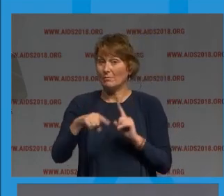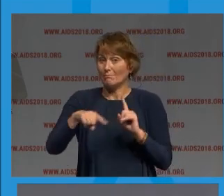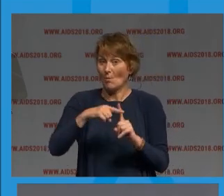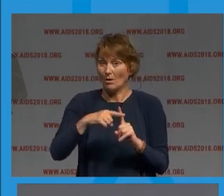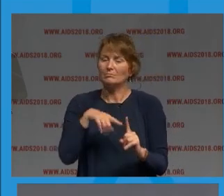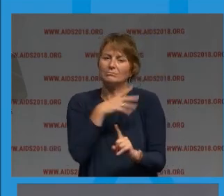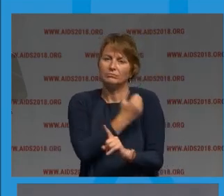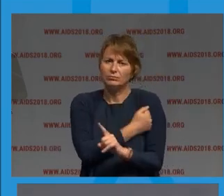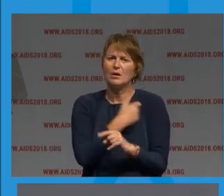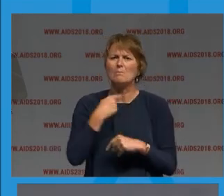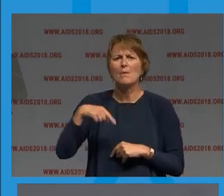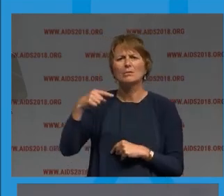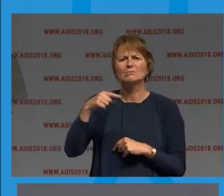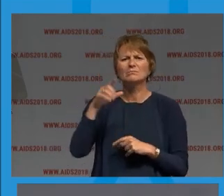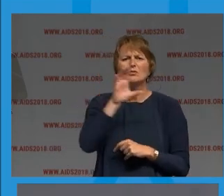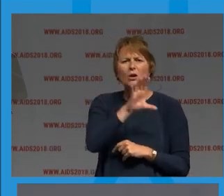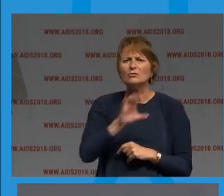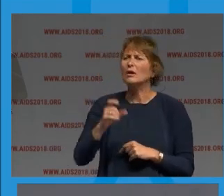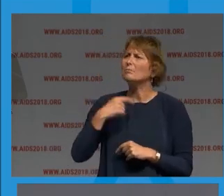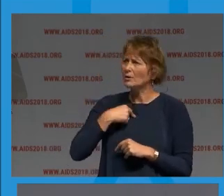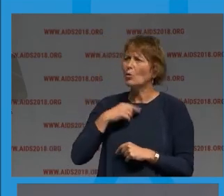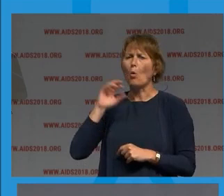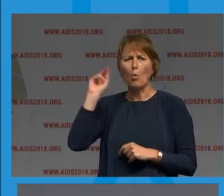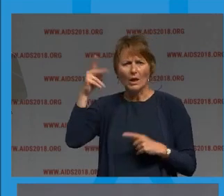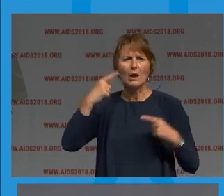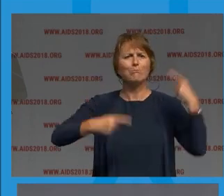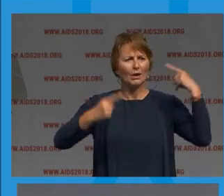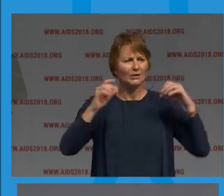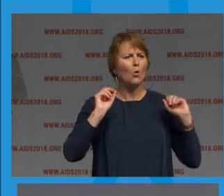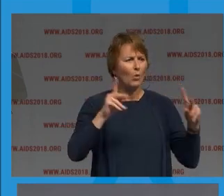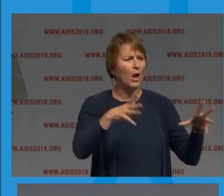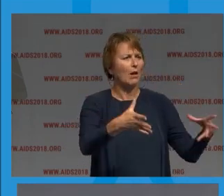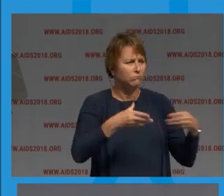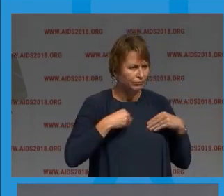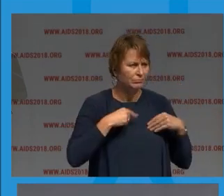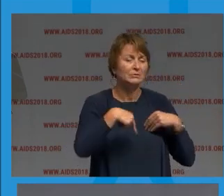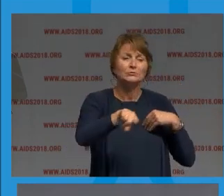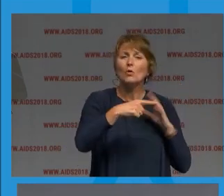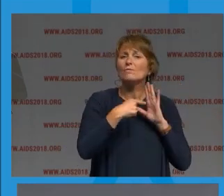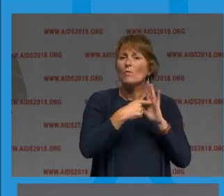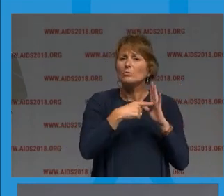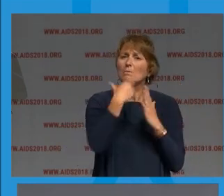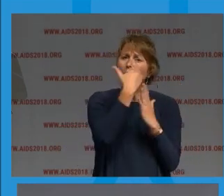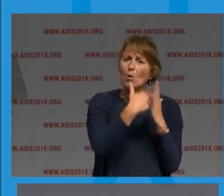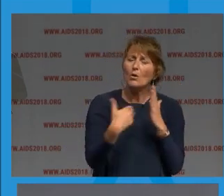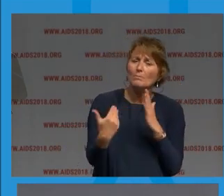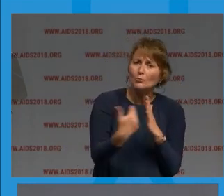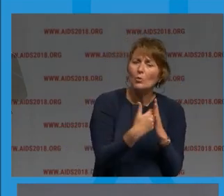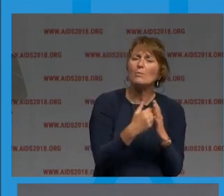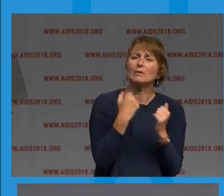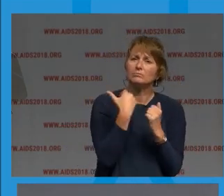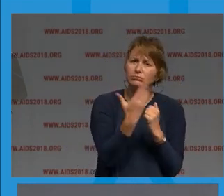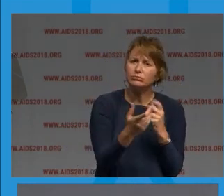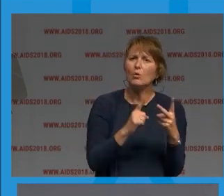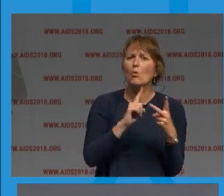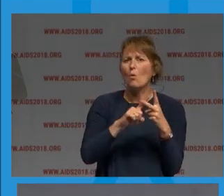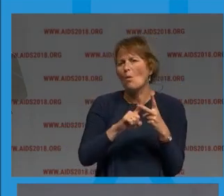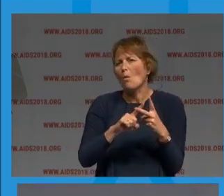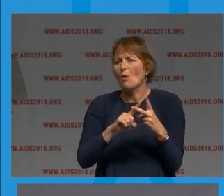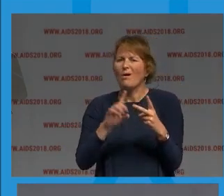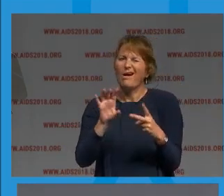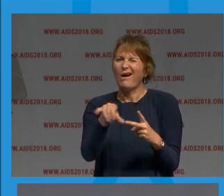ensure access of people who inject drugs to basic harm reduction interventions, such as needle and syringe programs and opioid maintenance